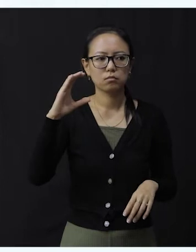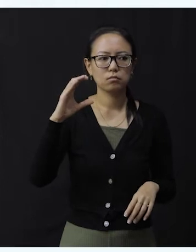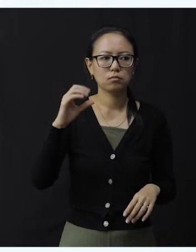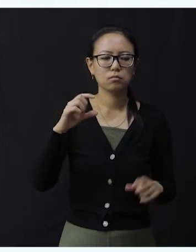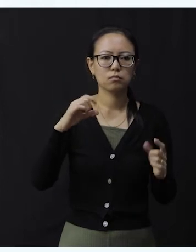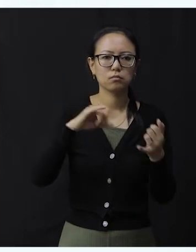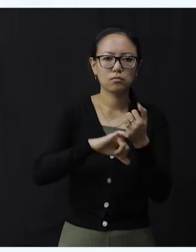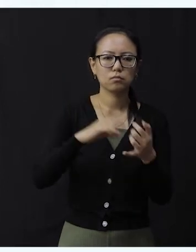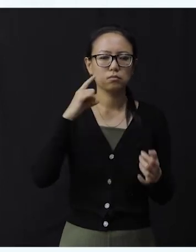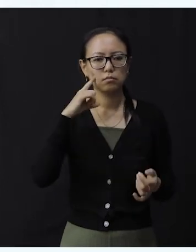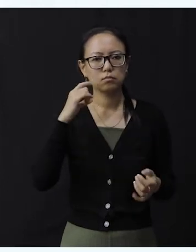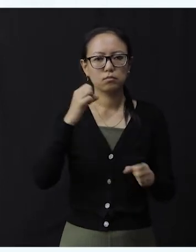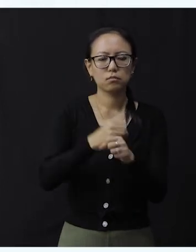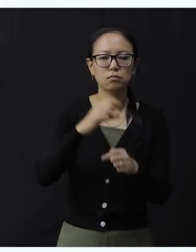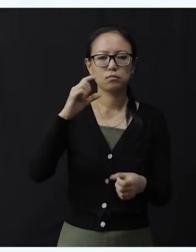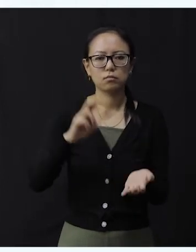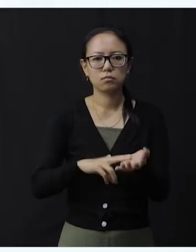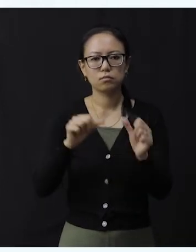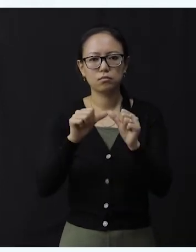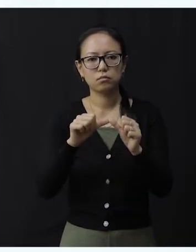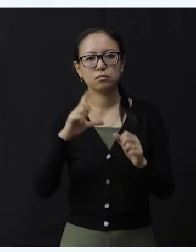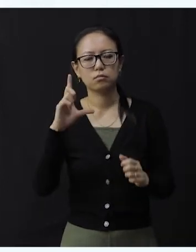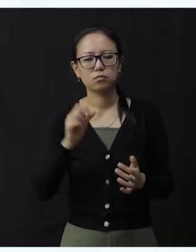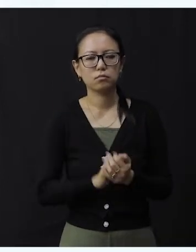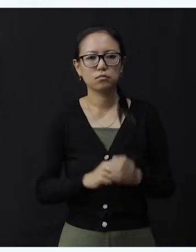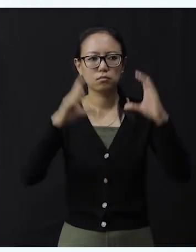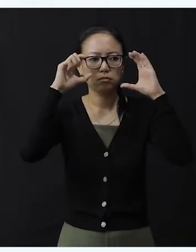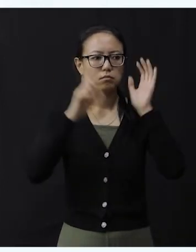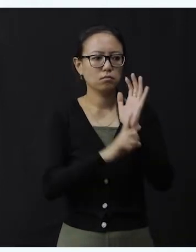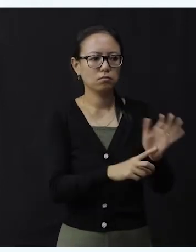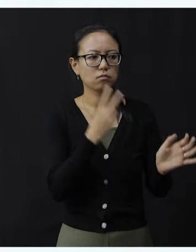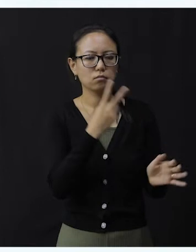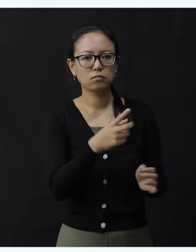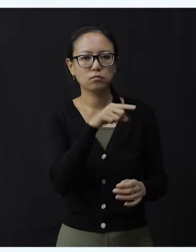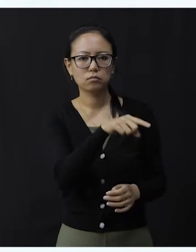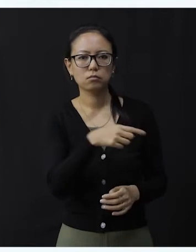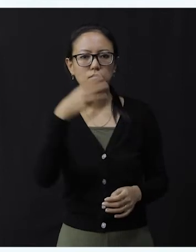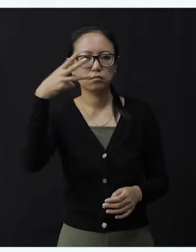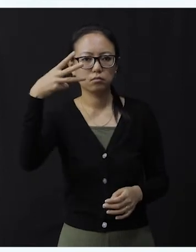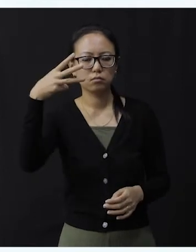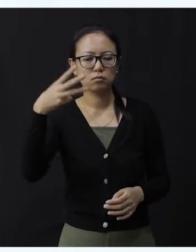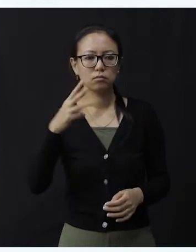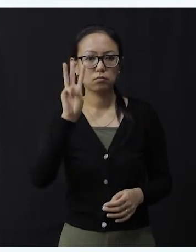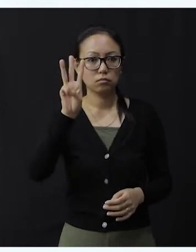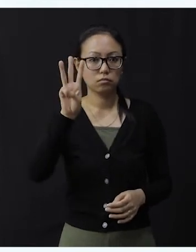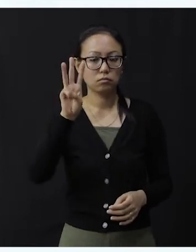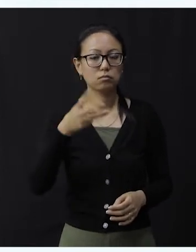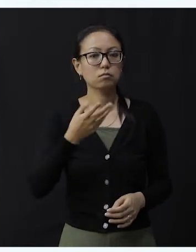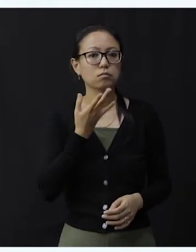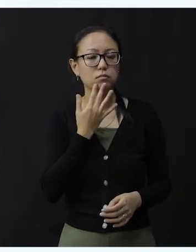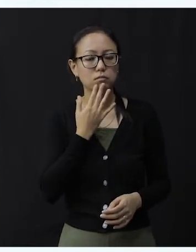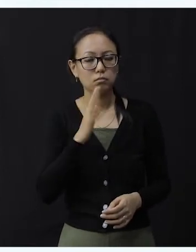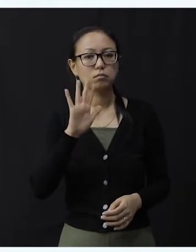a three colors, yes or no? The first one is a red color. So this traffic signals, red color indicates